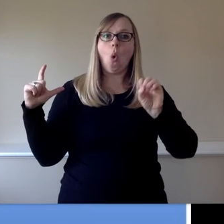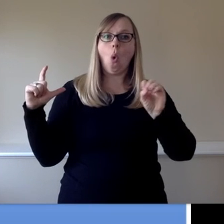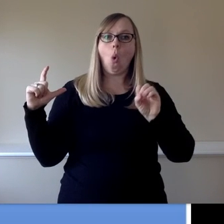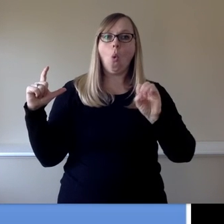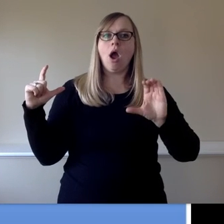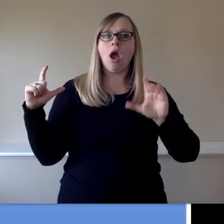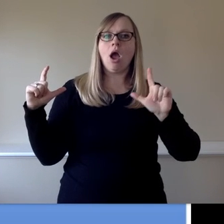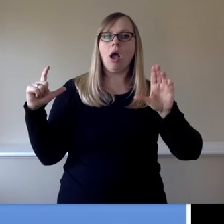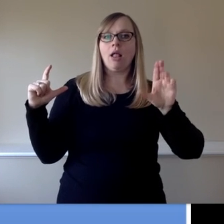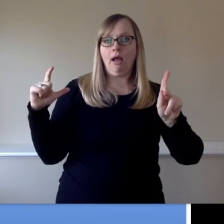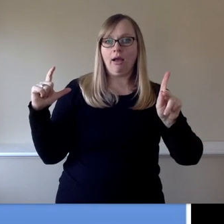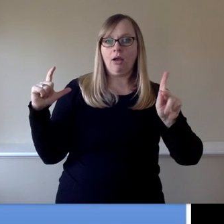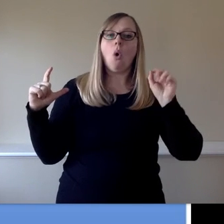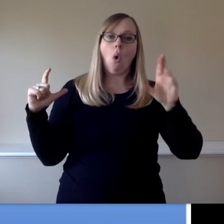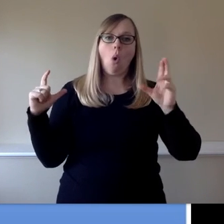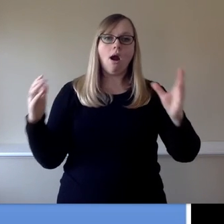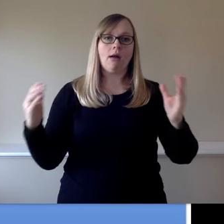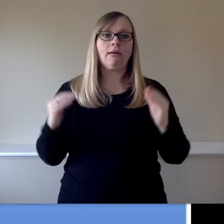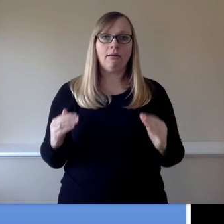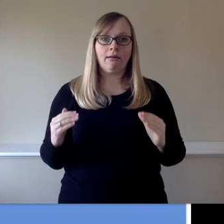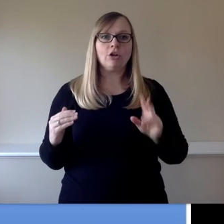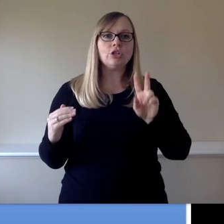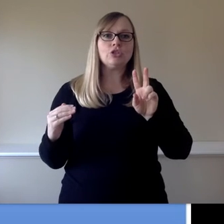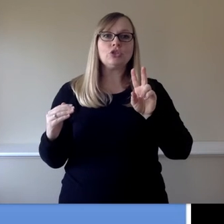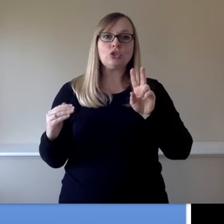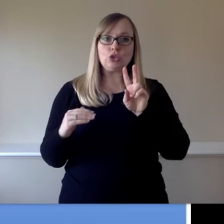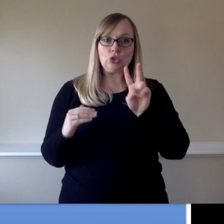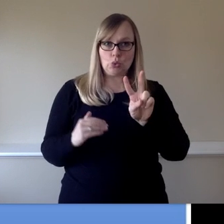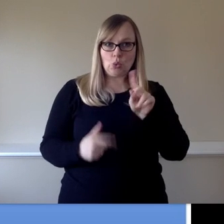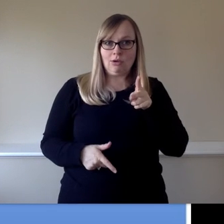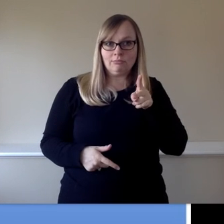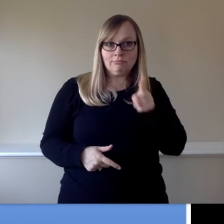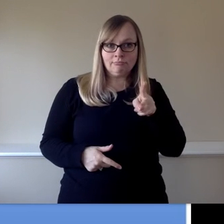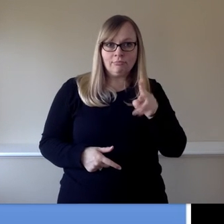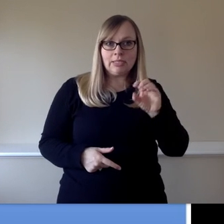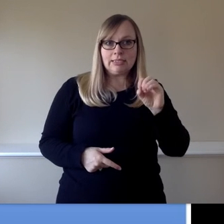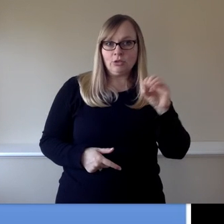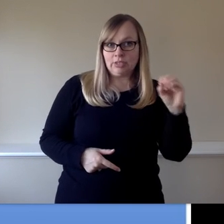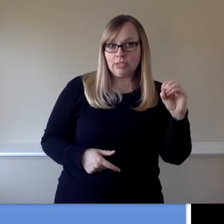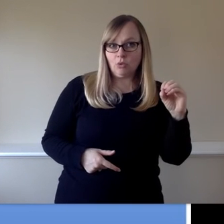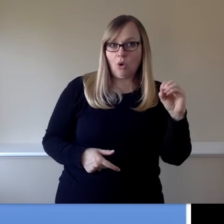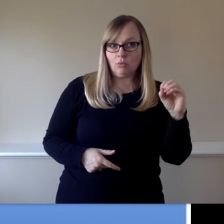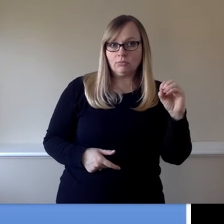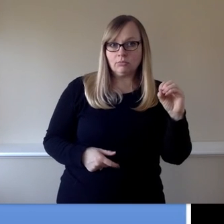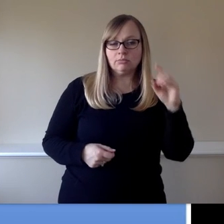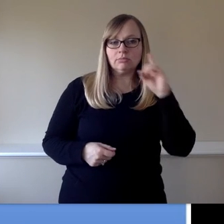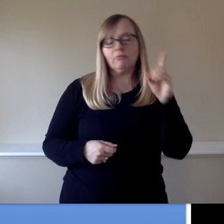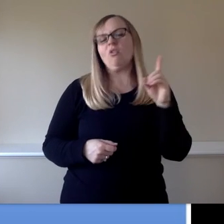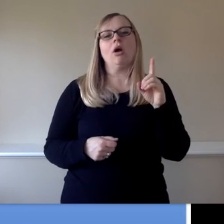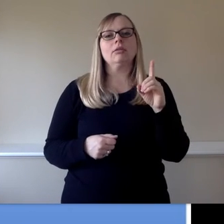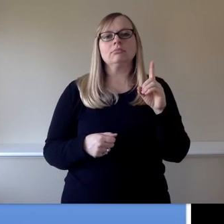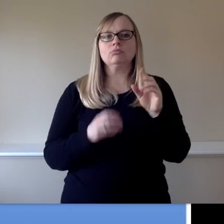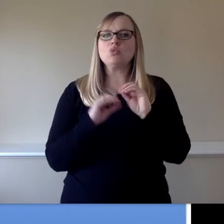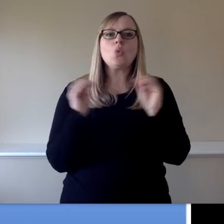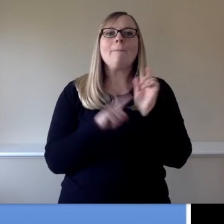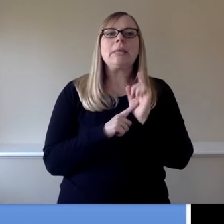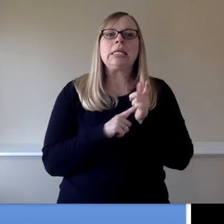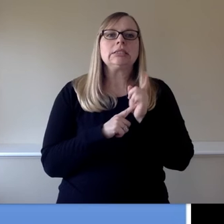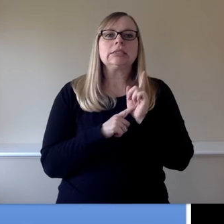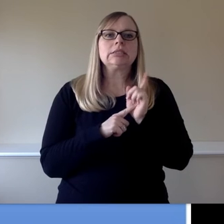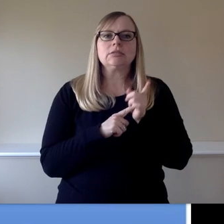be written 2 with a semicolon and 2 zeros to represent there's been no minutes past